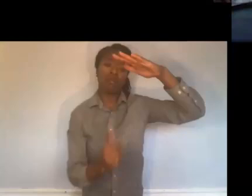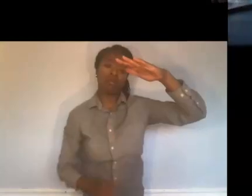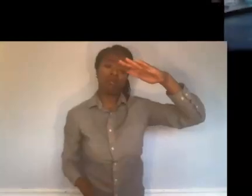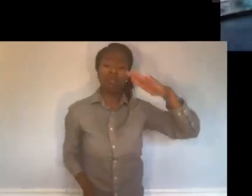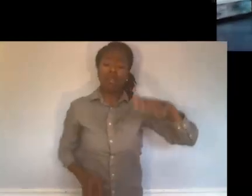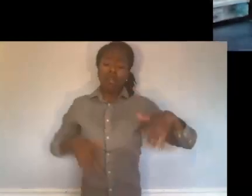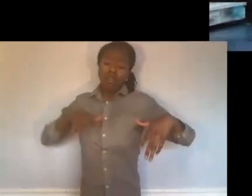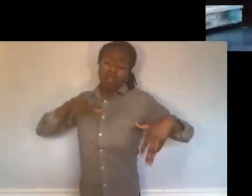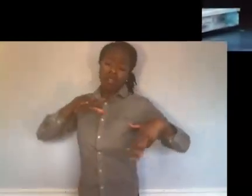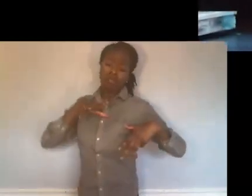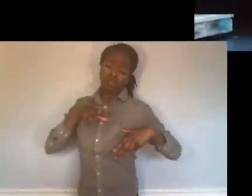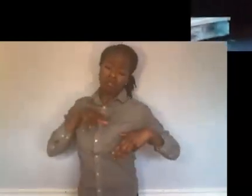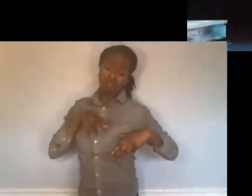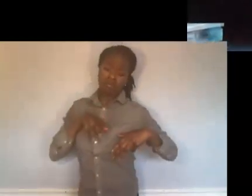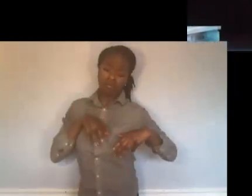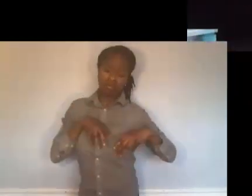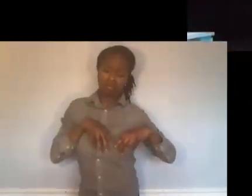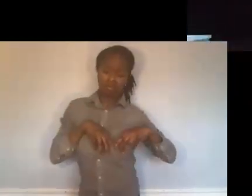Whoa,